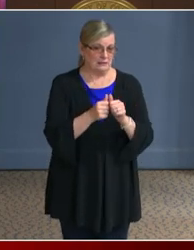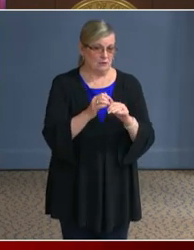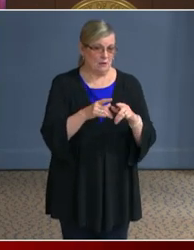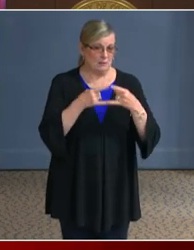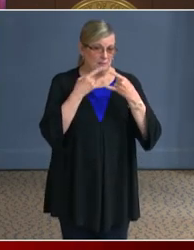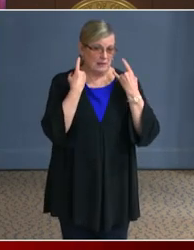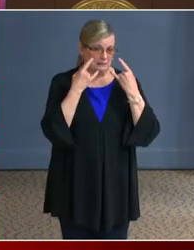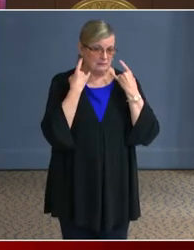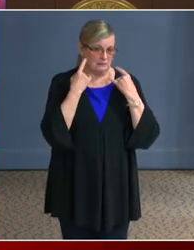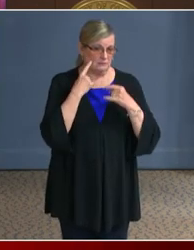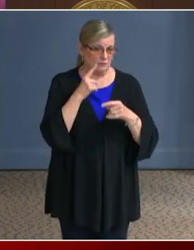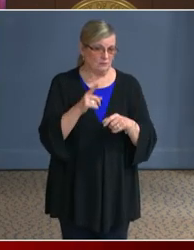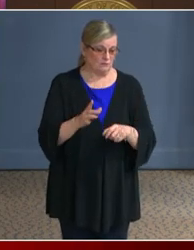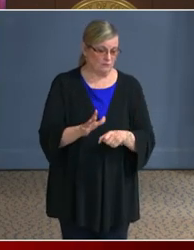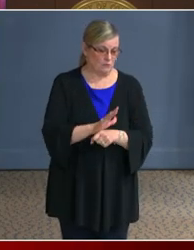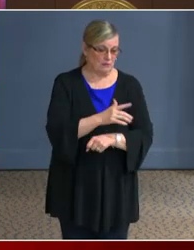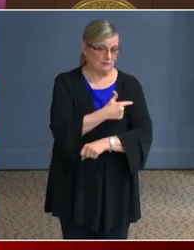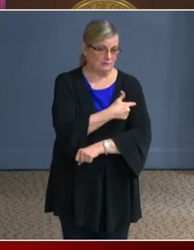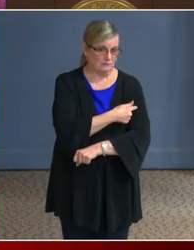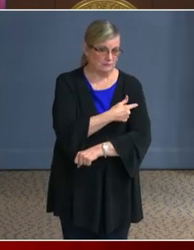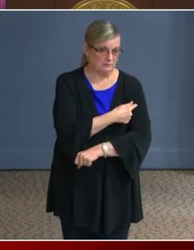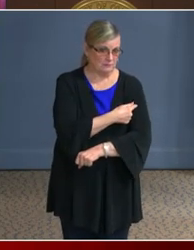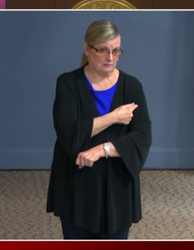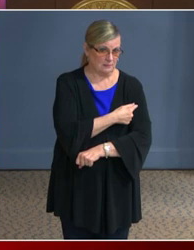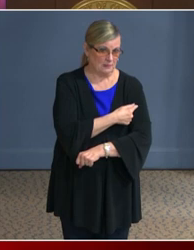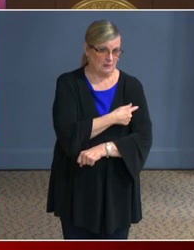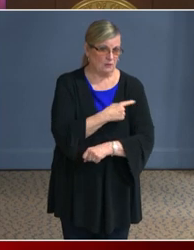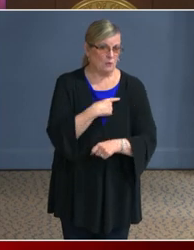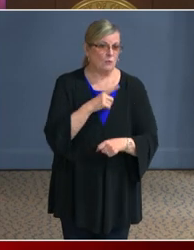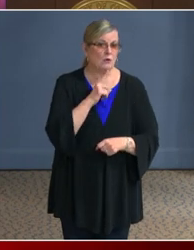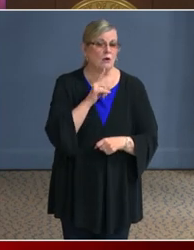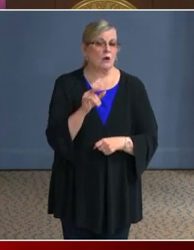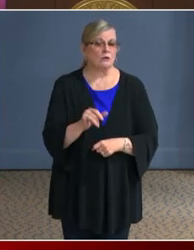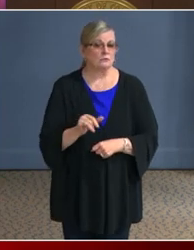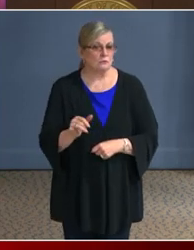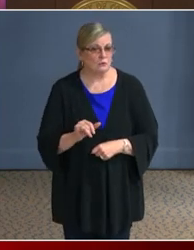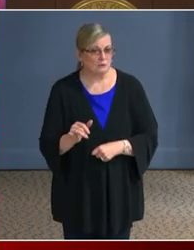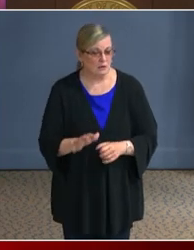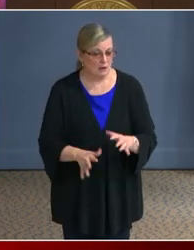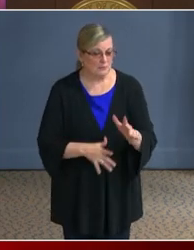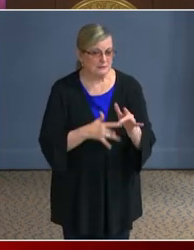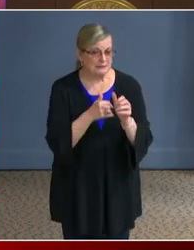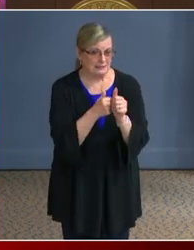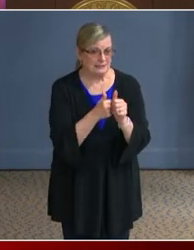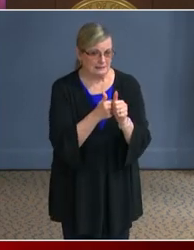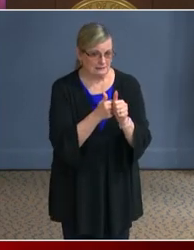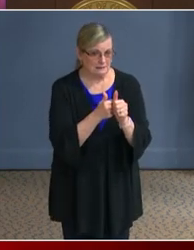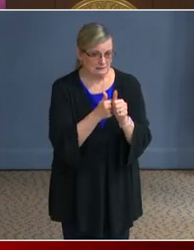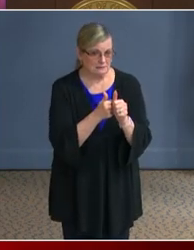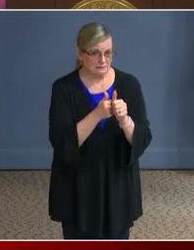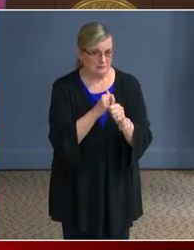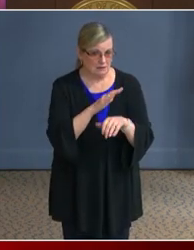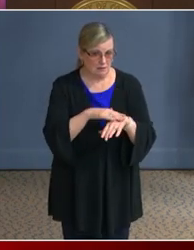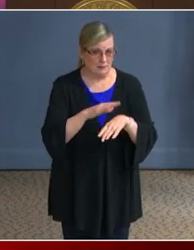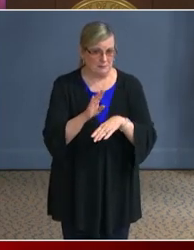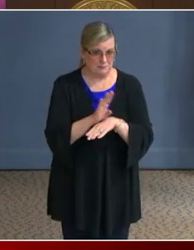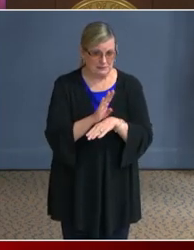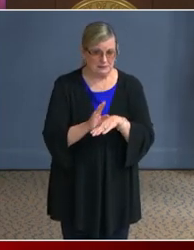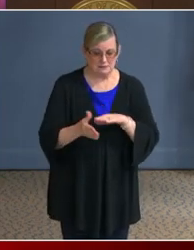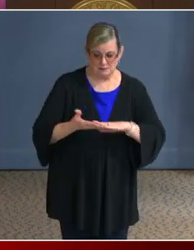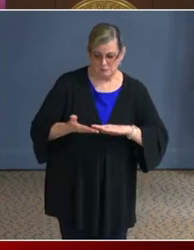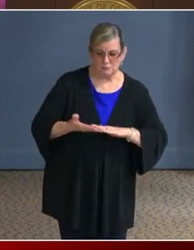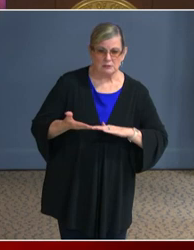fully vaccinated people, today we're also updating guidance on business